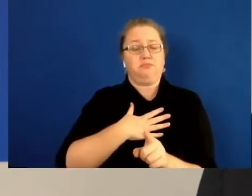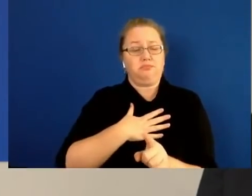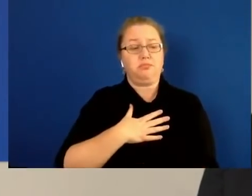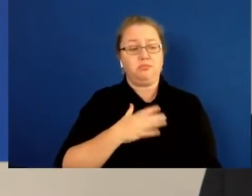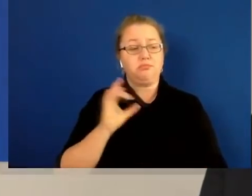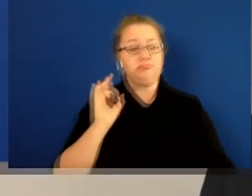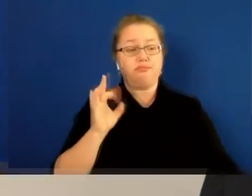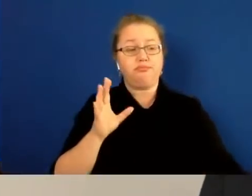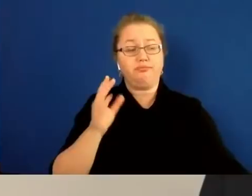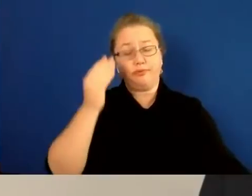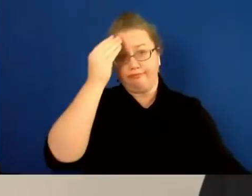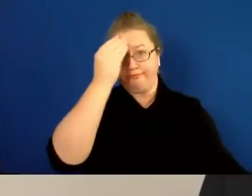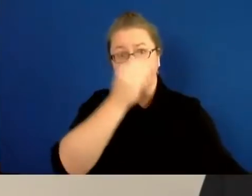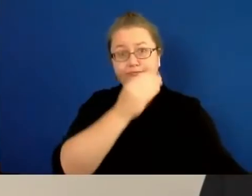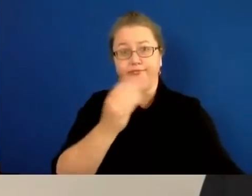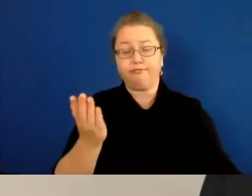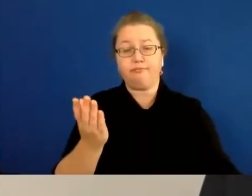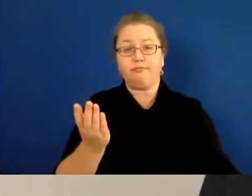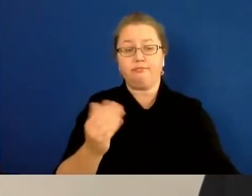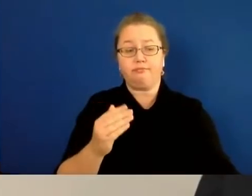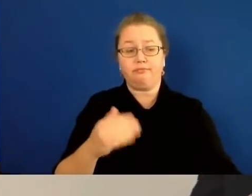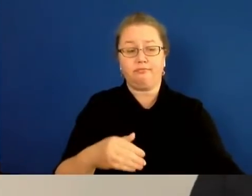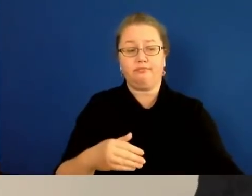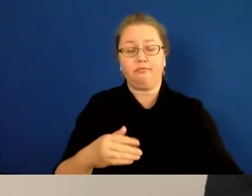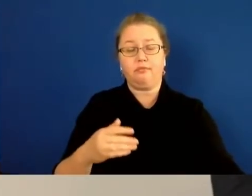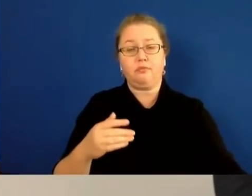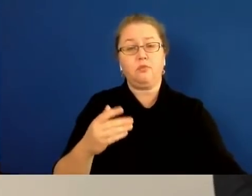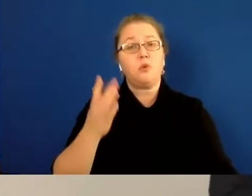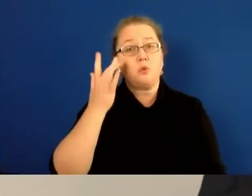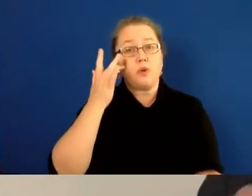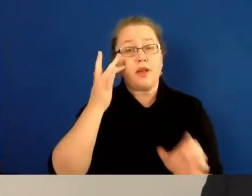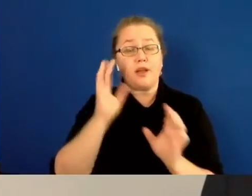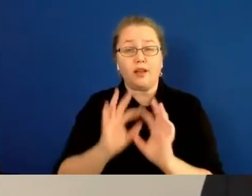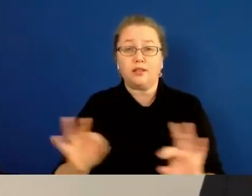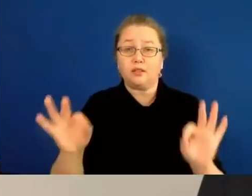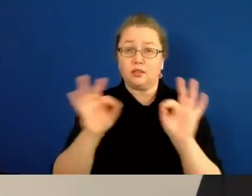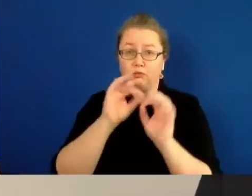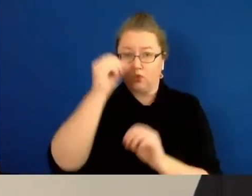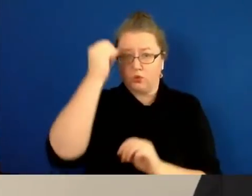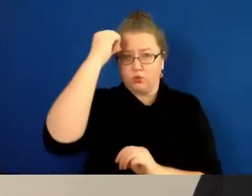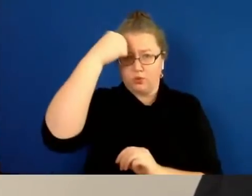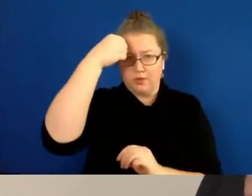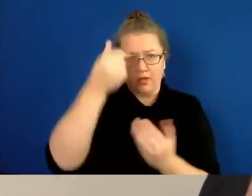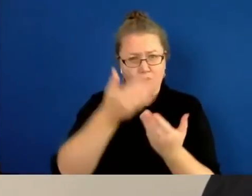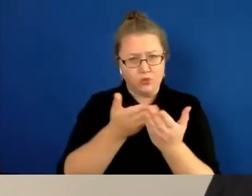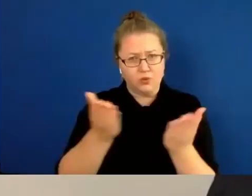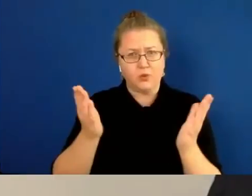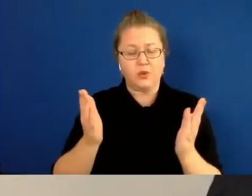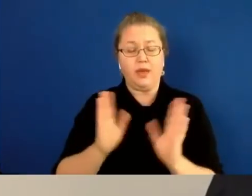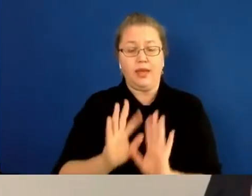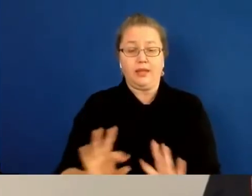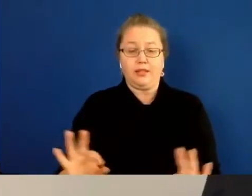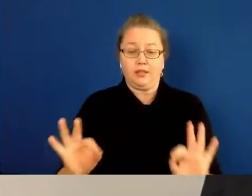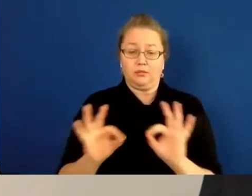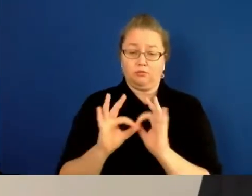2,344 active cases, of whom 86 people are in hospital, 24 of whom are in critical care or